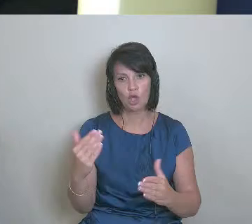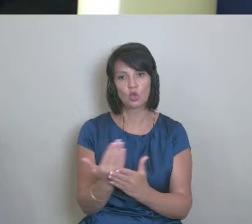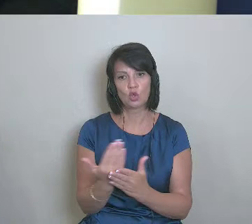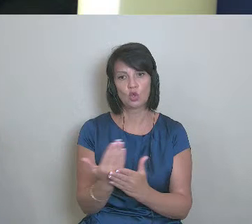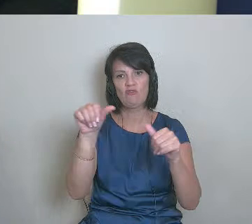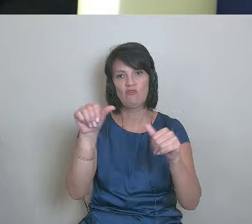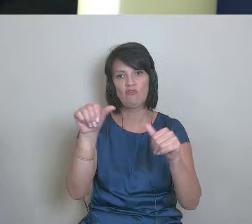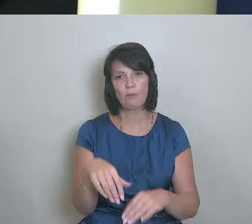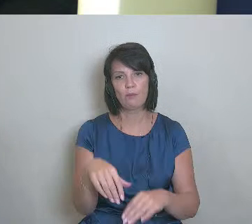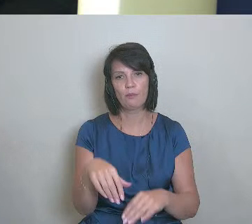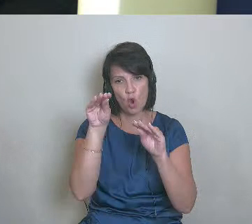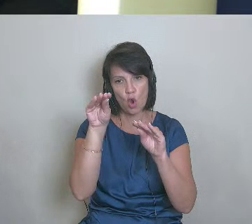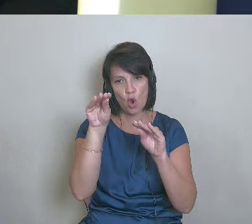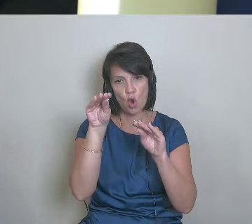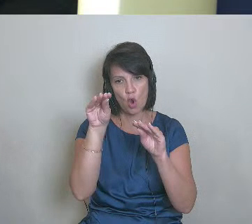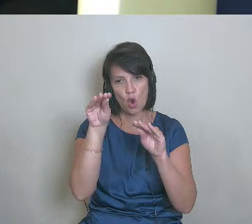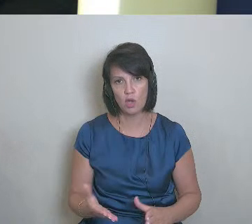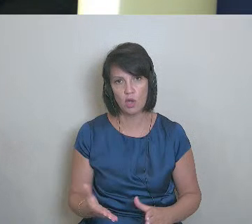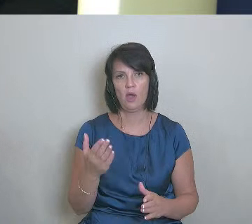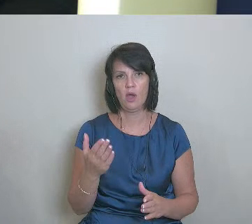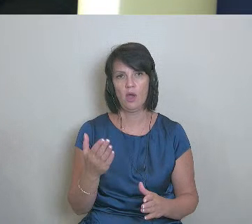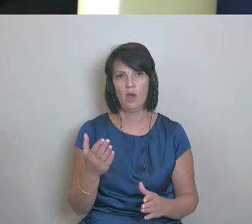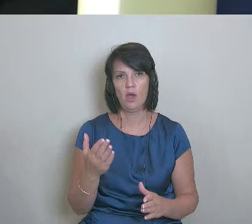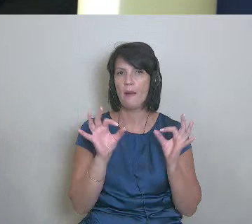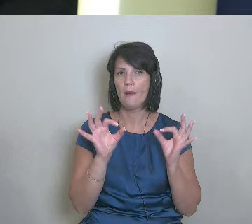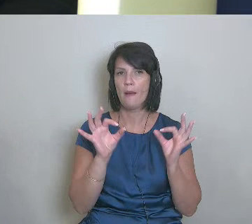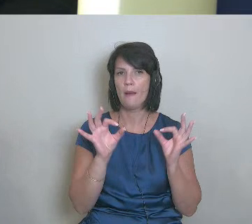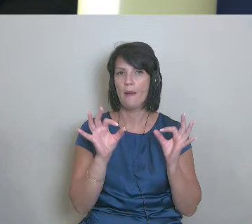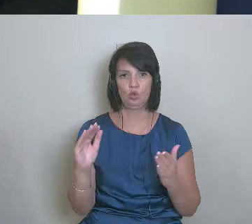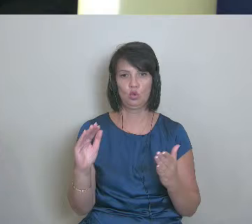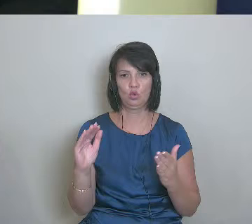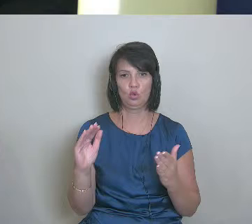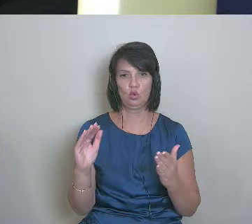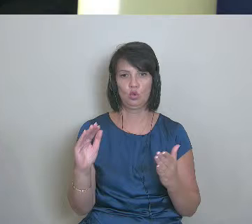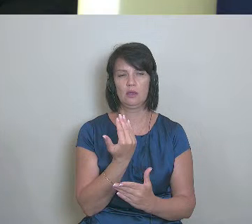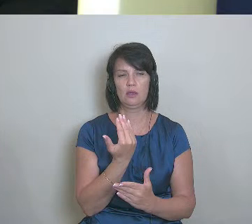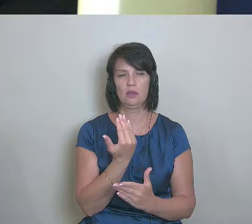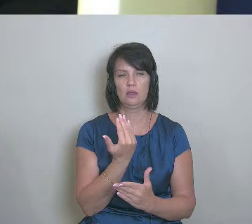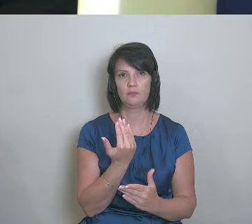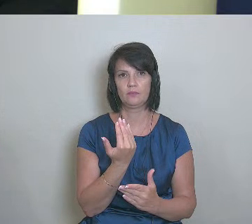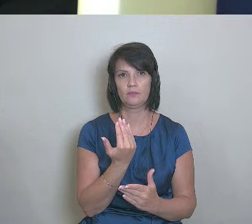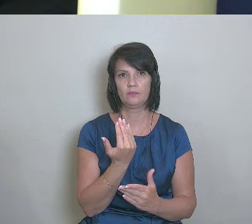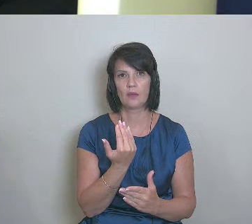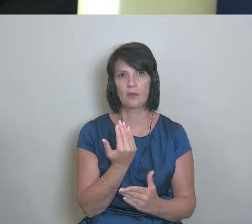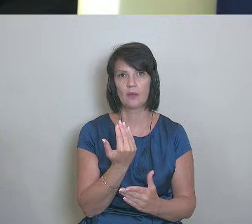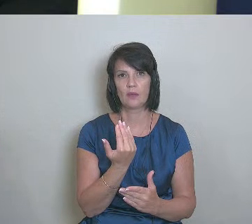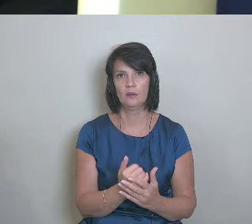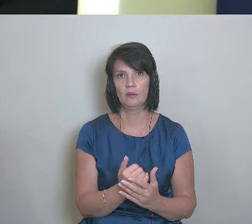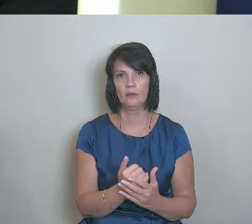going to have new ballots, we have new types of protocols, so that's absolutely new